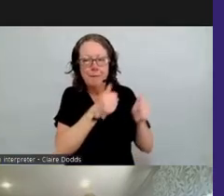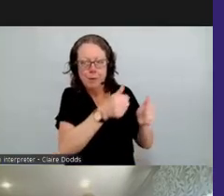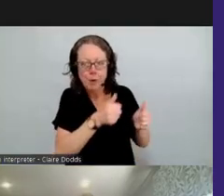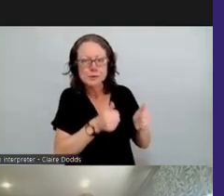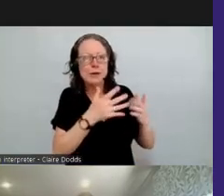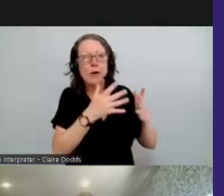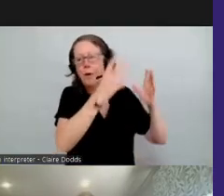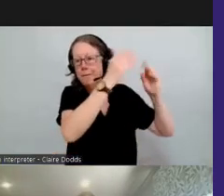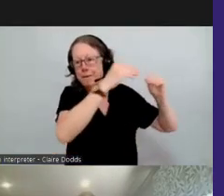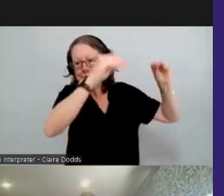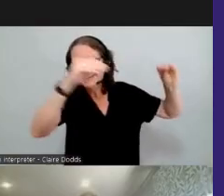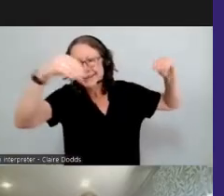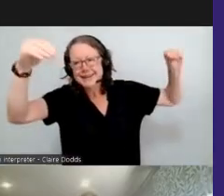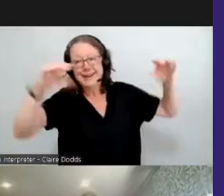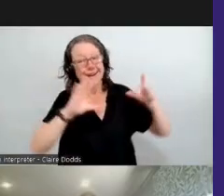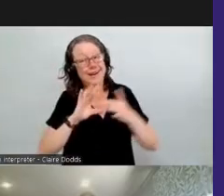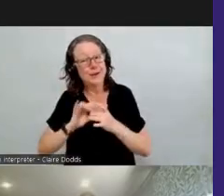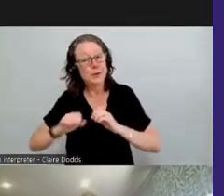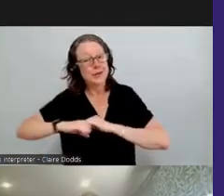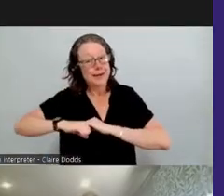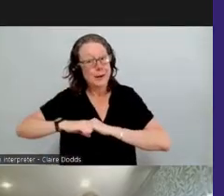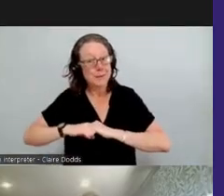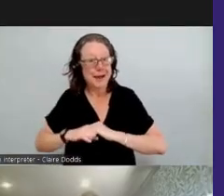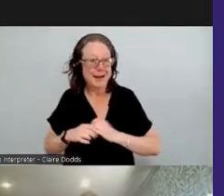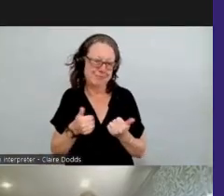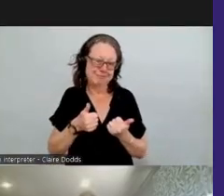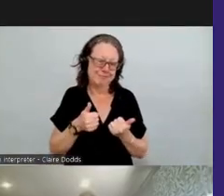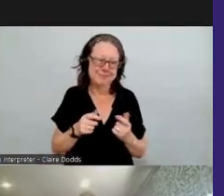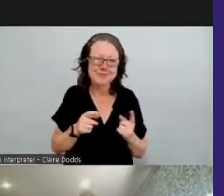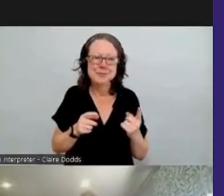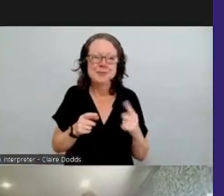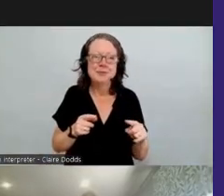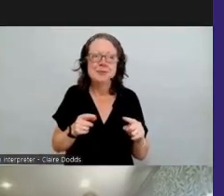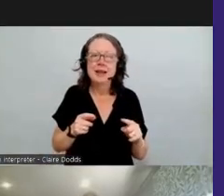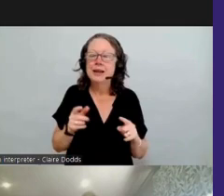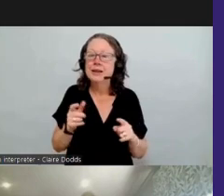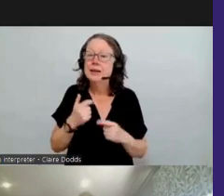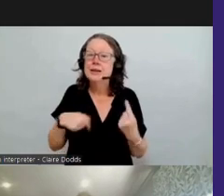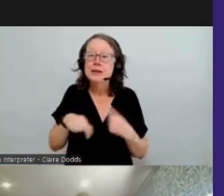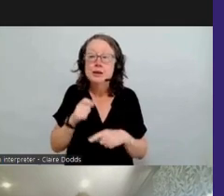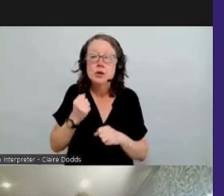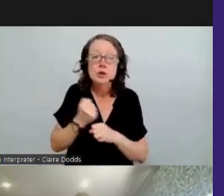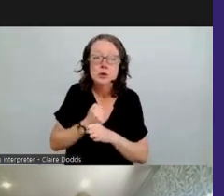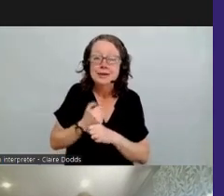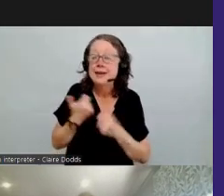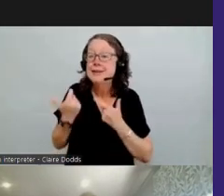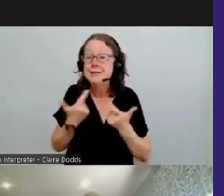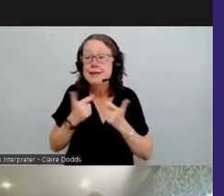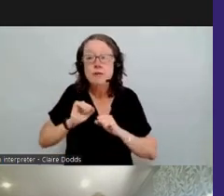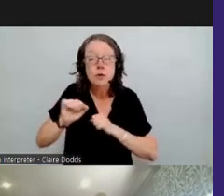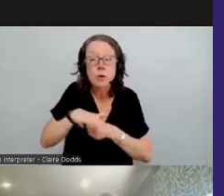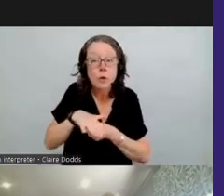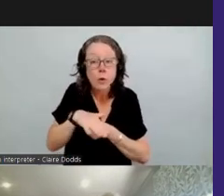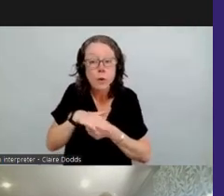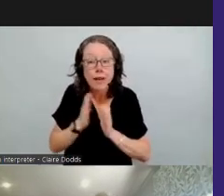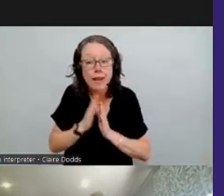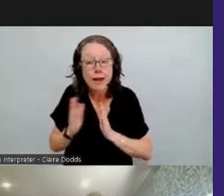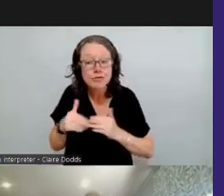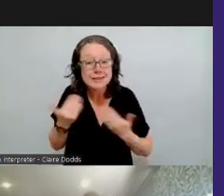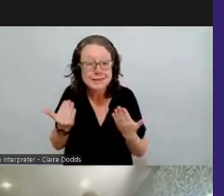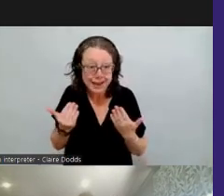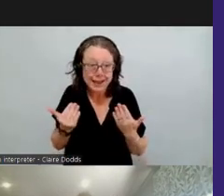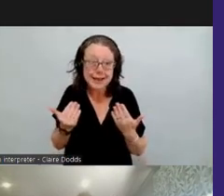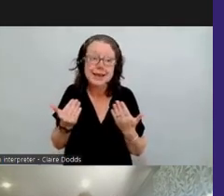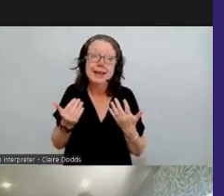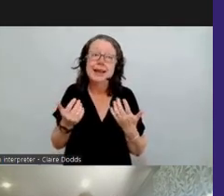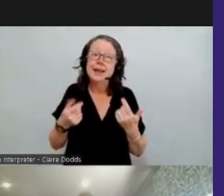the shelves. We're doing work around Discovery and Library Day to showcase how libraries are activating National Year of Reading. We're working with schools and the